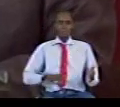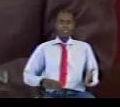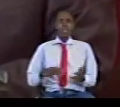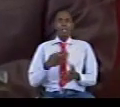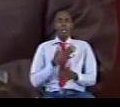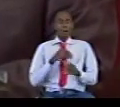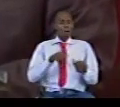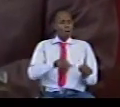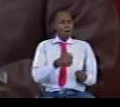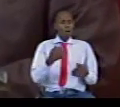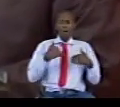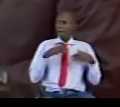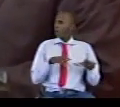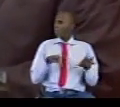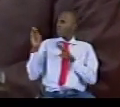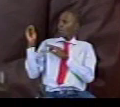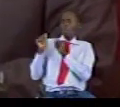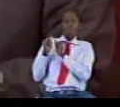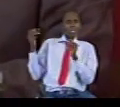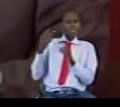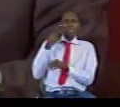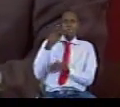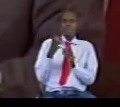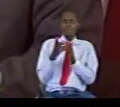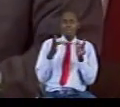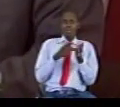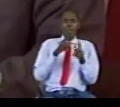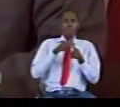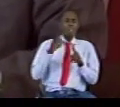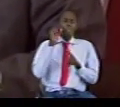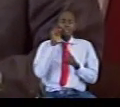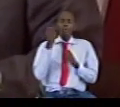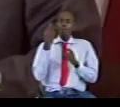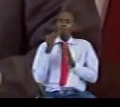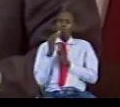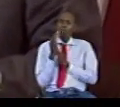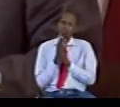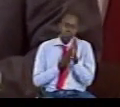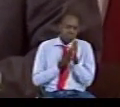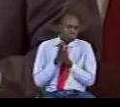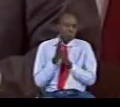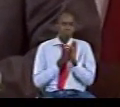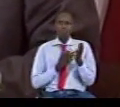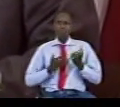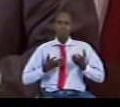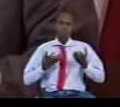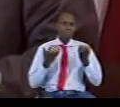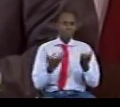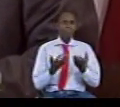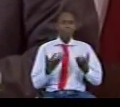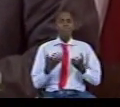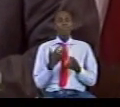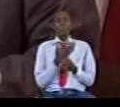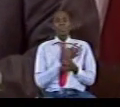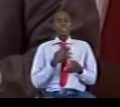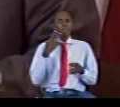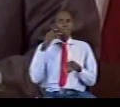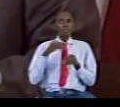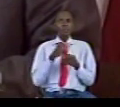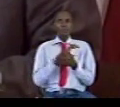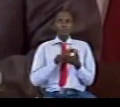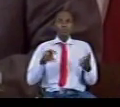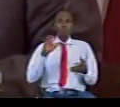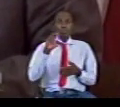left without seeing him, but she was passionate about this. Look at verse 12. "And see two angels